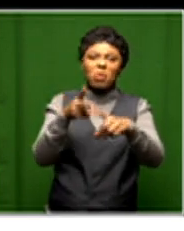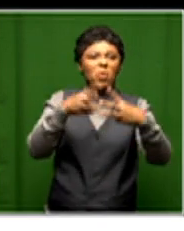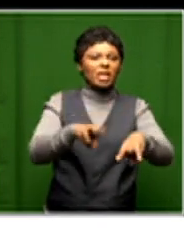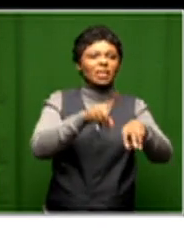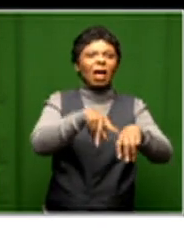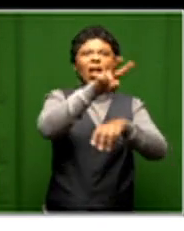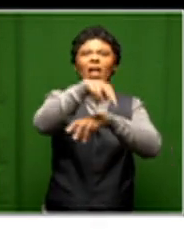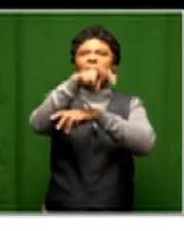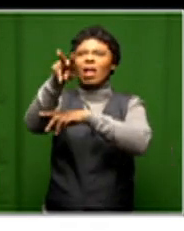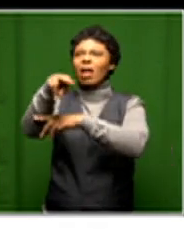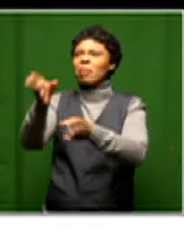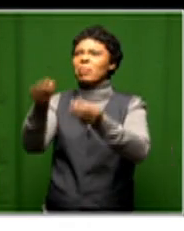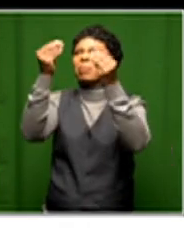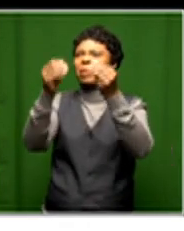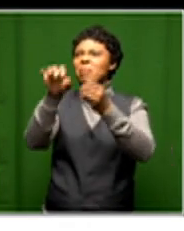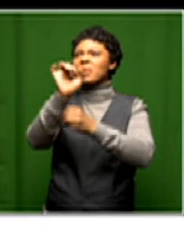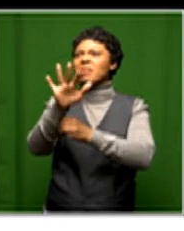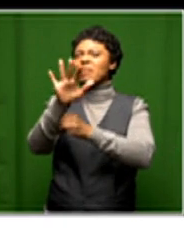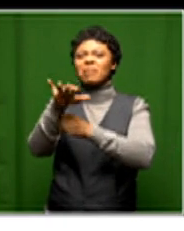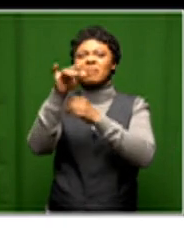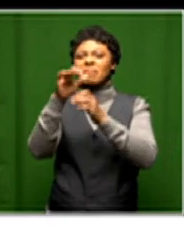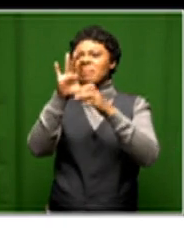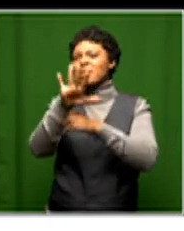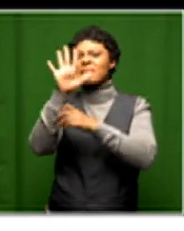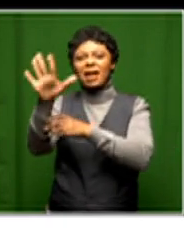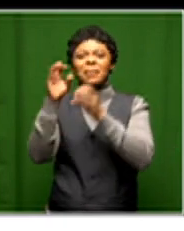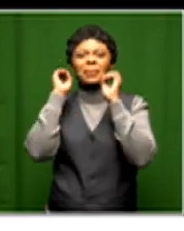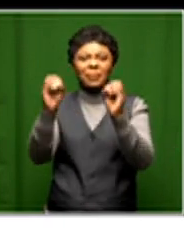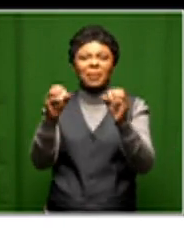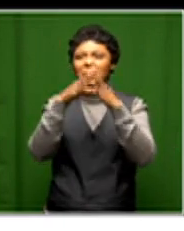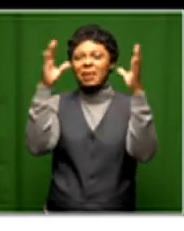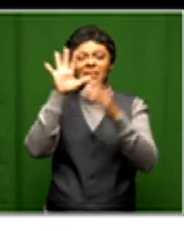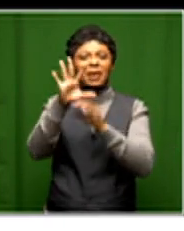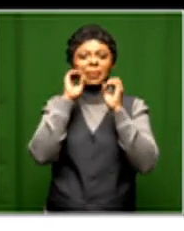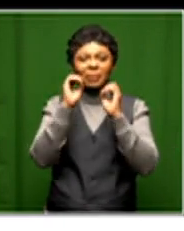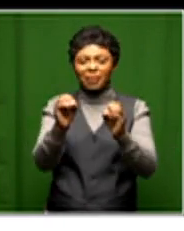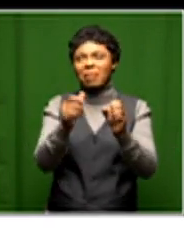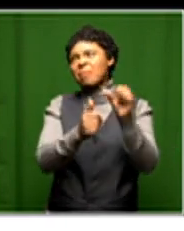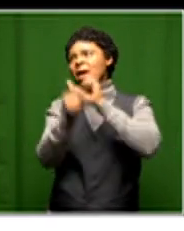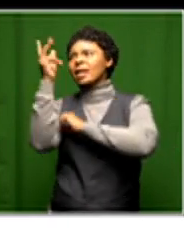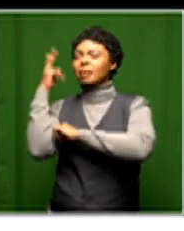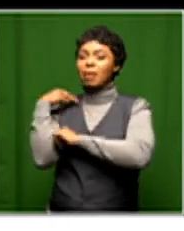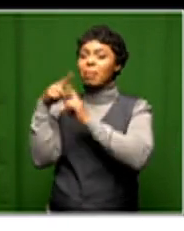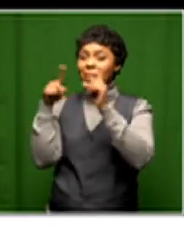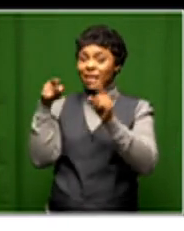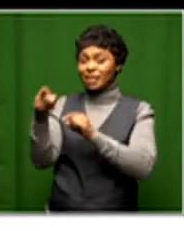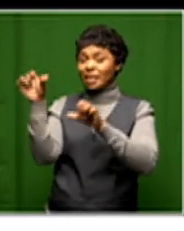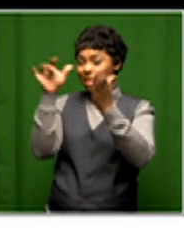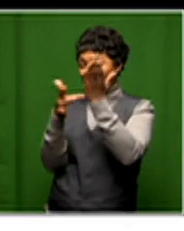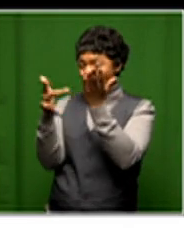wasting time, they do not find your big five. They go back again disappointed. But space technology will help